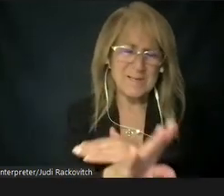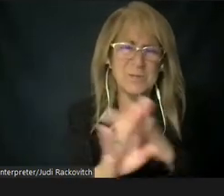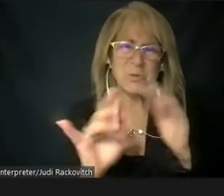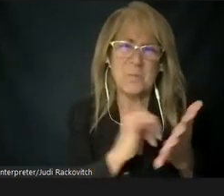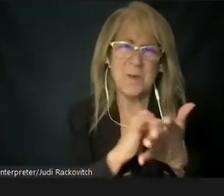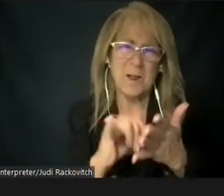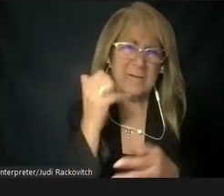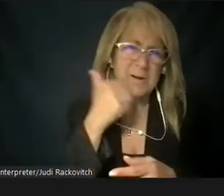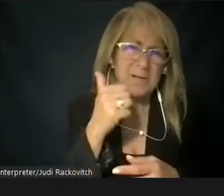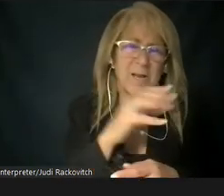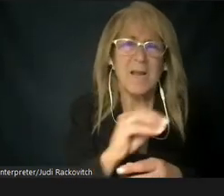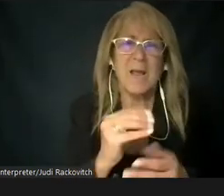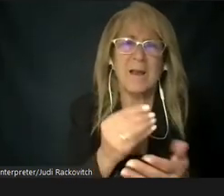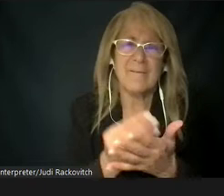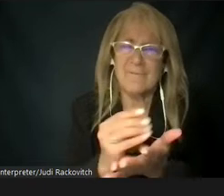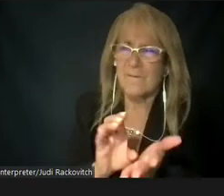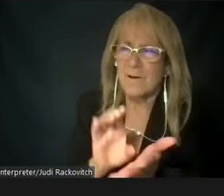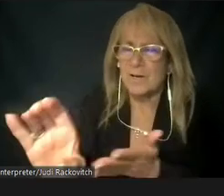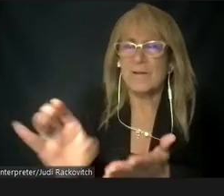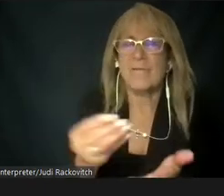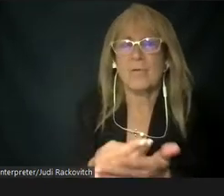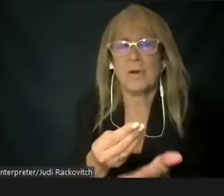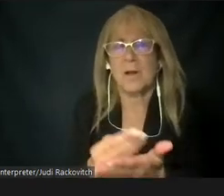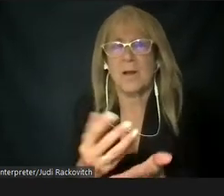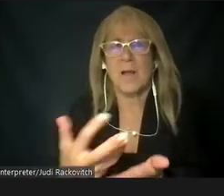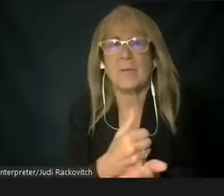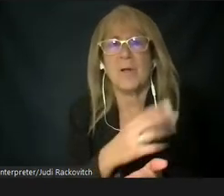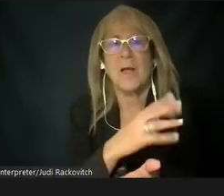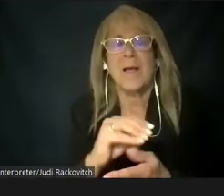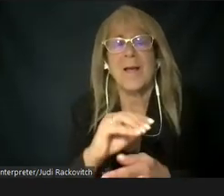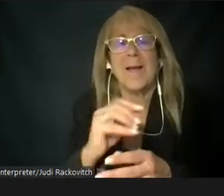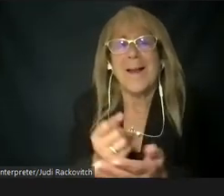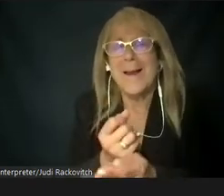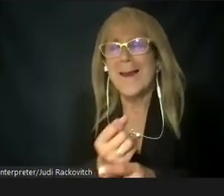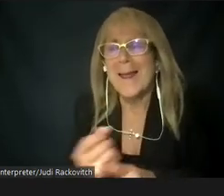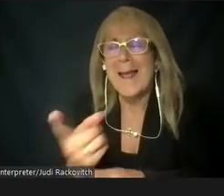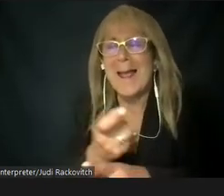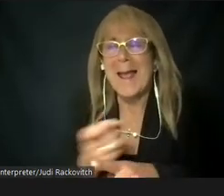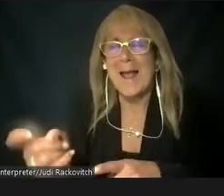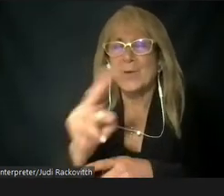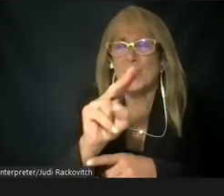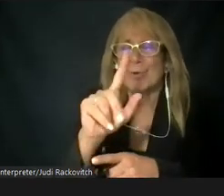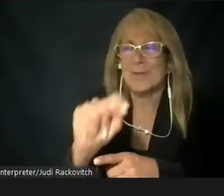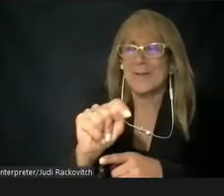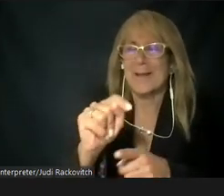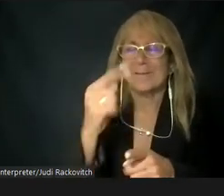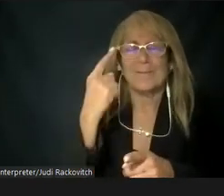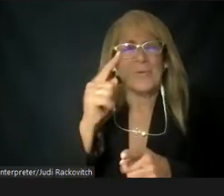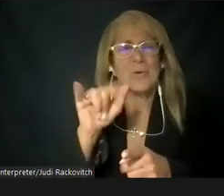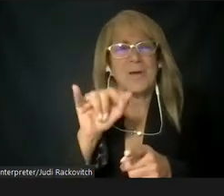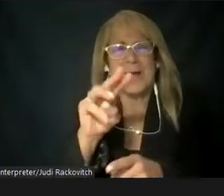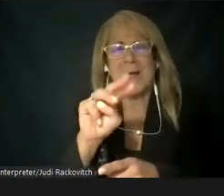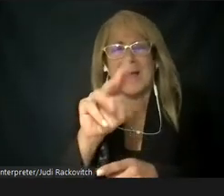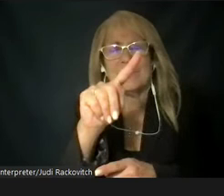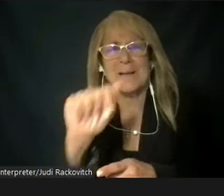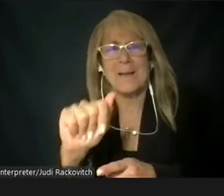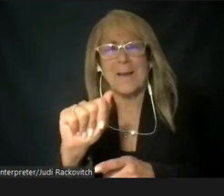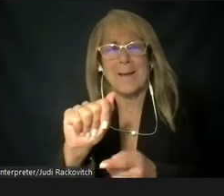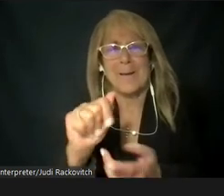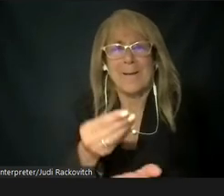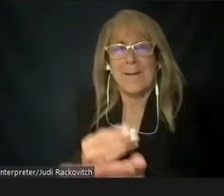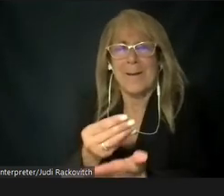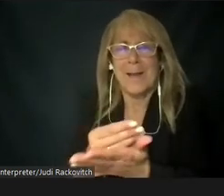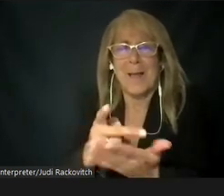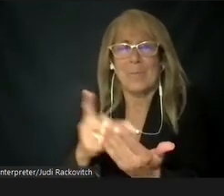for capital improvements and generate sufficient annual net revenue to fund $15 billion for capital projects for the MTA capital program. And